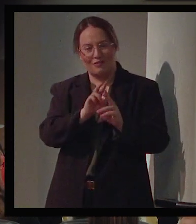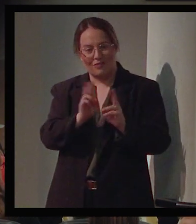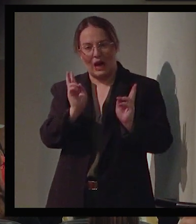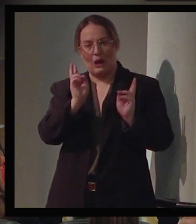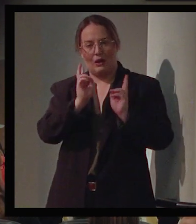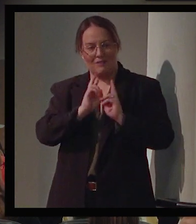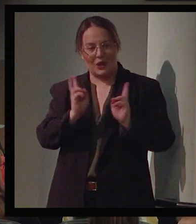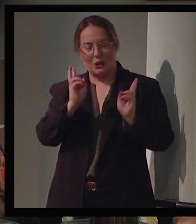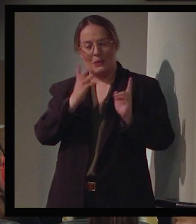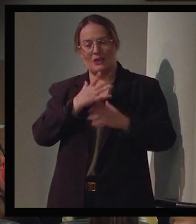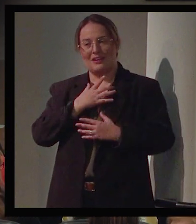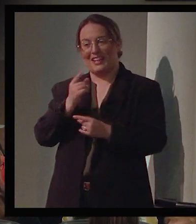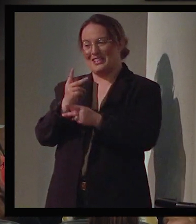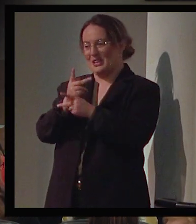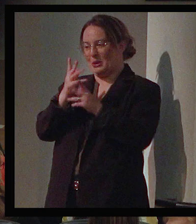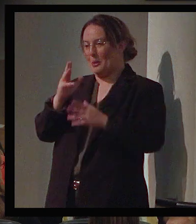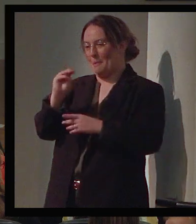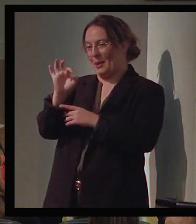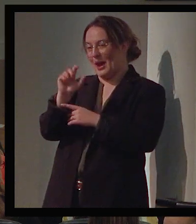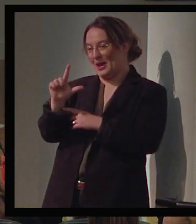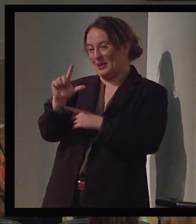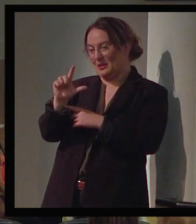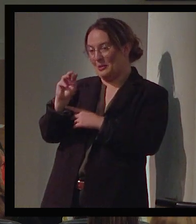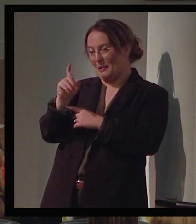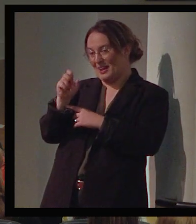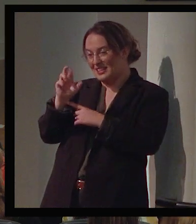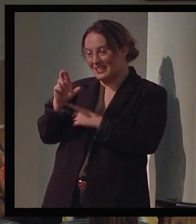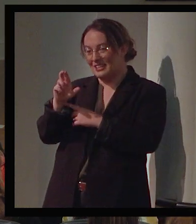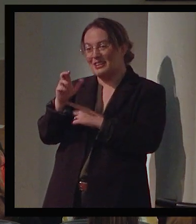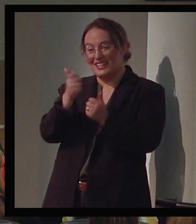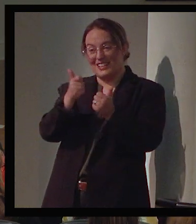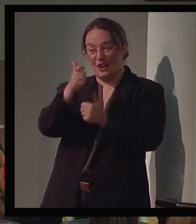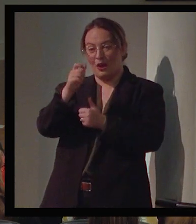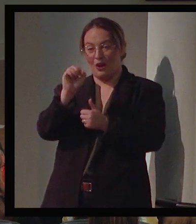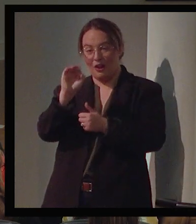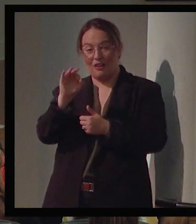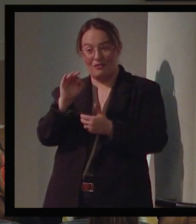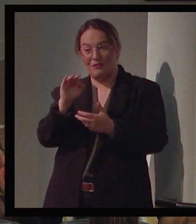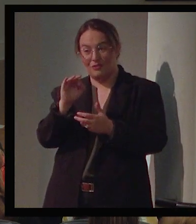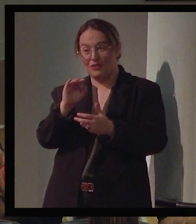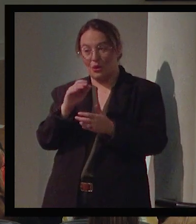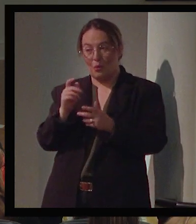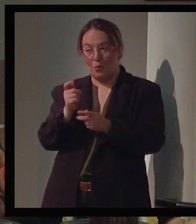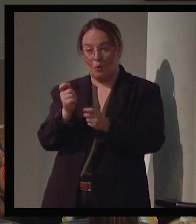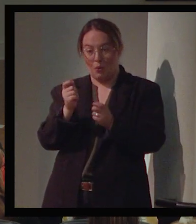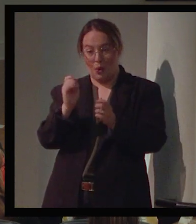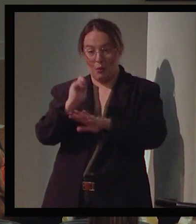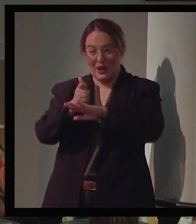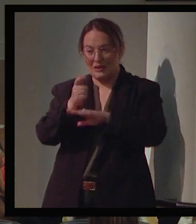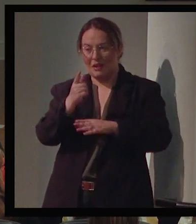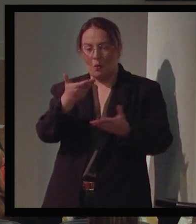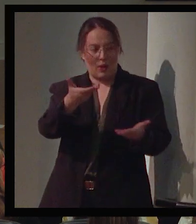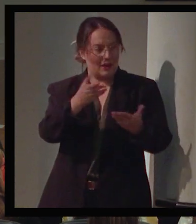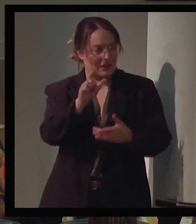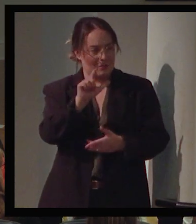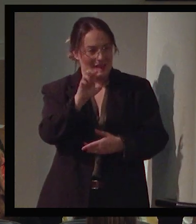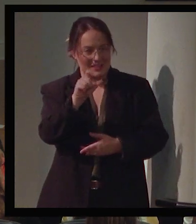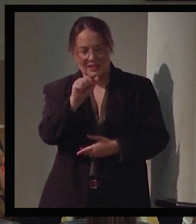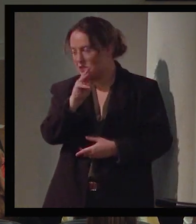our curator, Michael Neumeister's senior curatorial arrangement. Please join me in welcoming Lisa